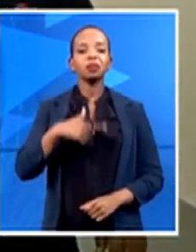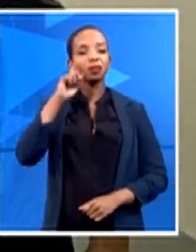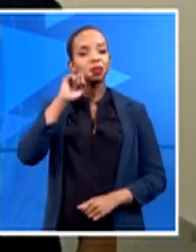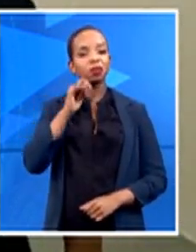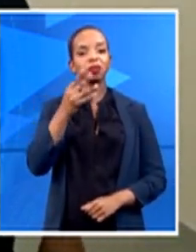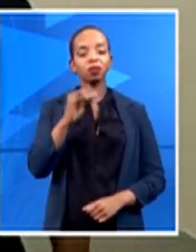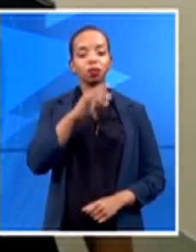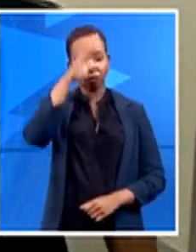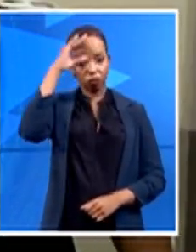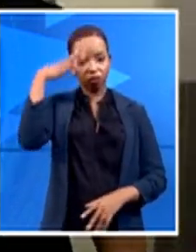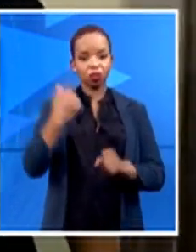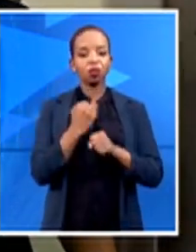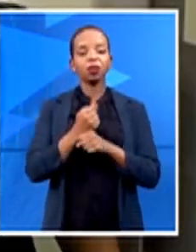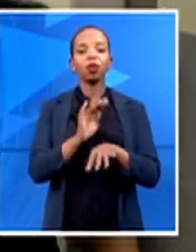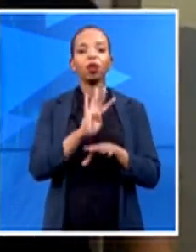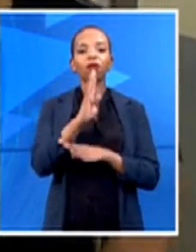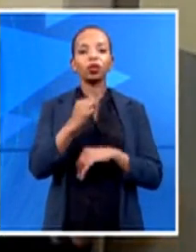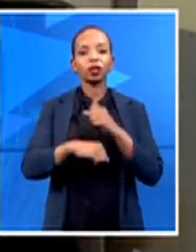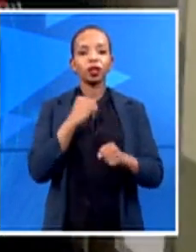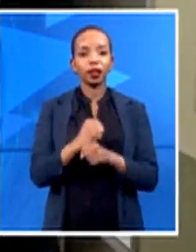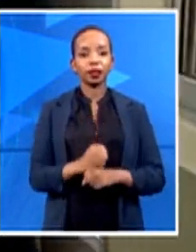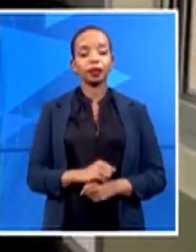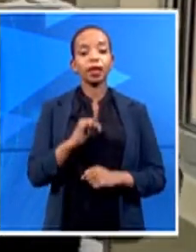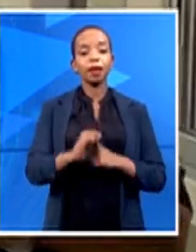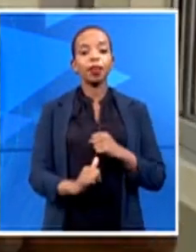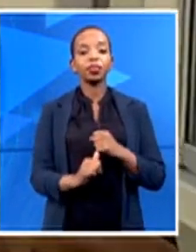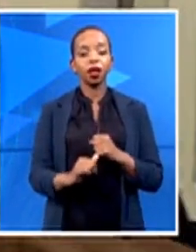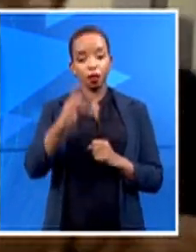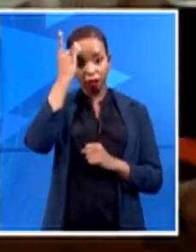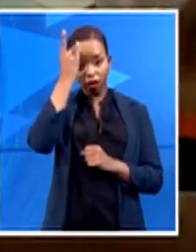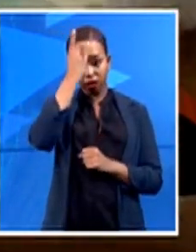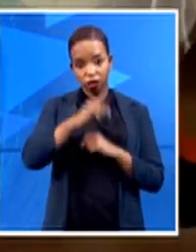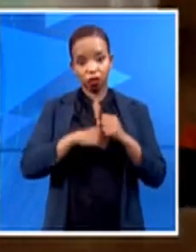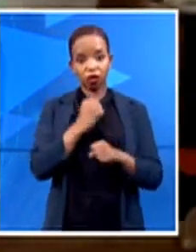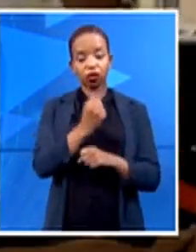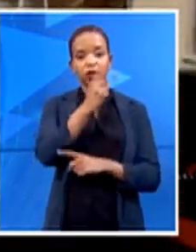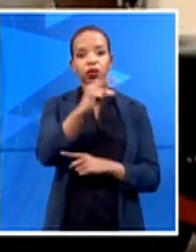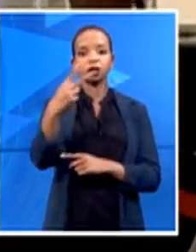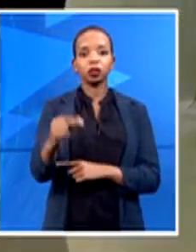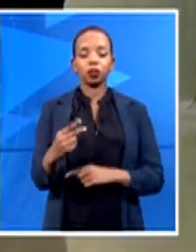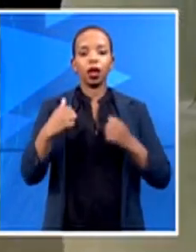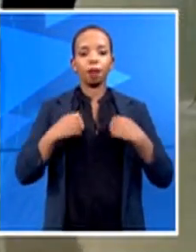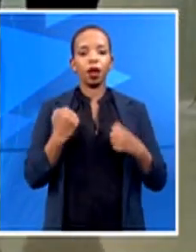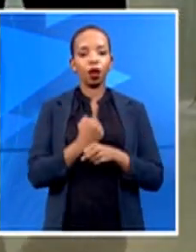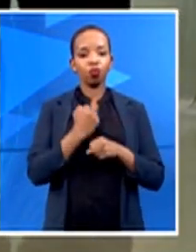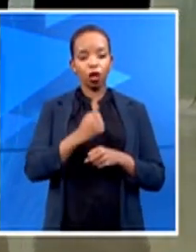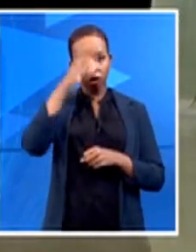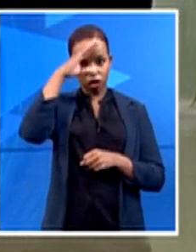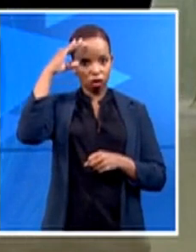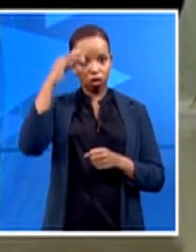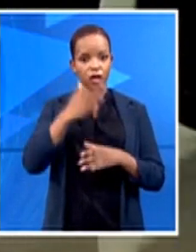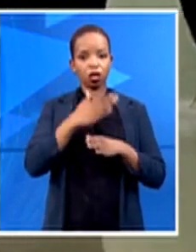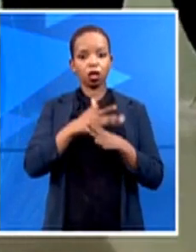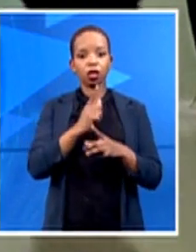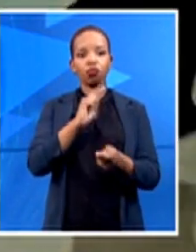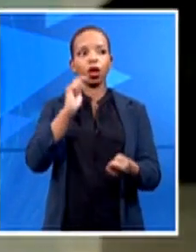March 2020, my nursing career changed dramatically with